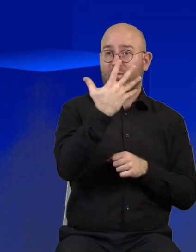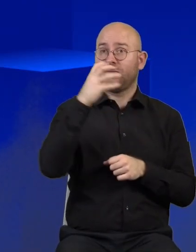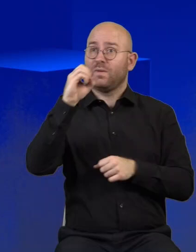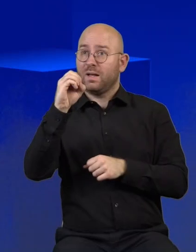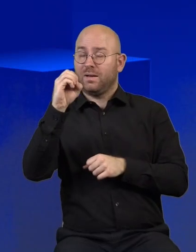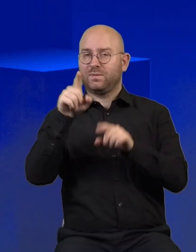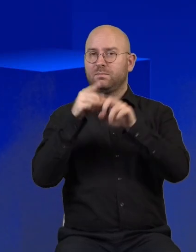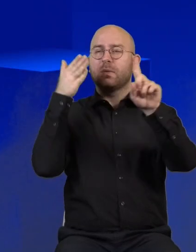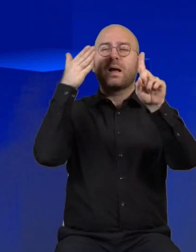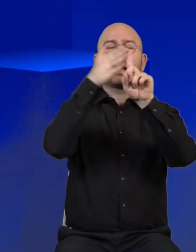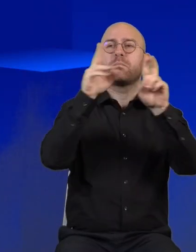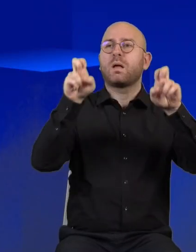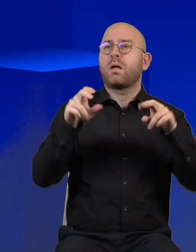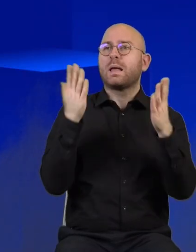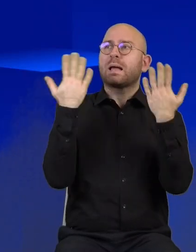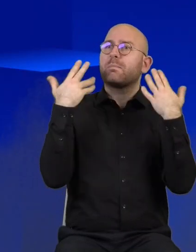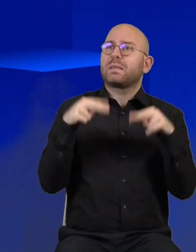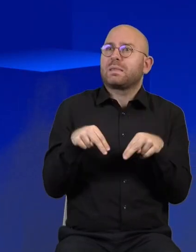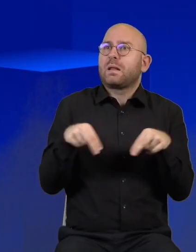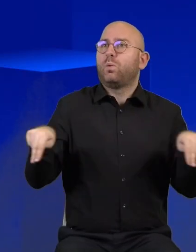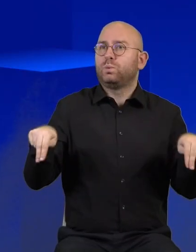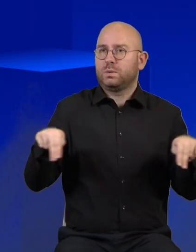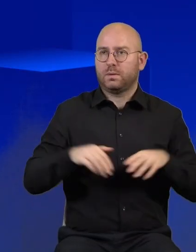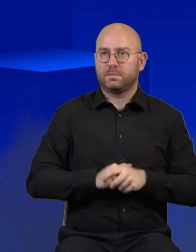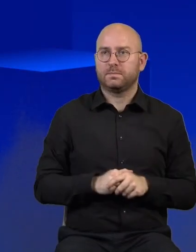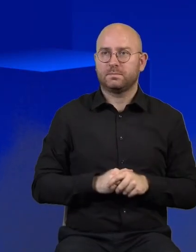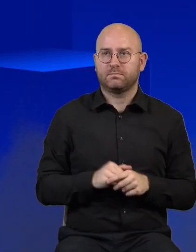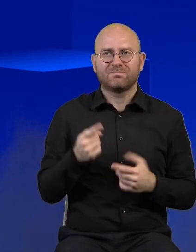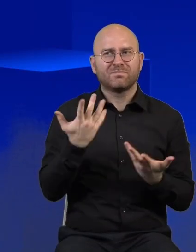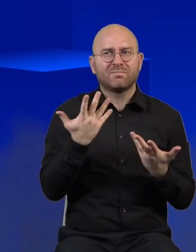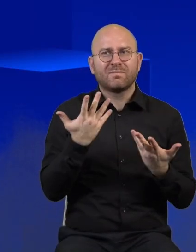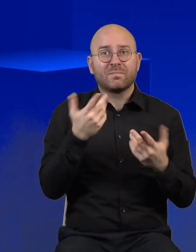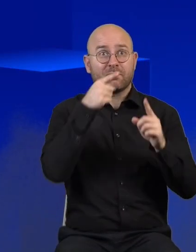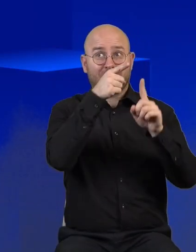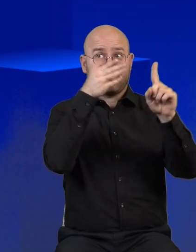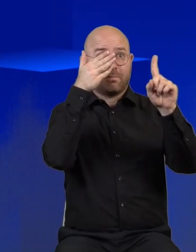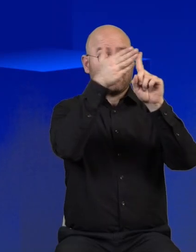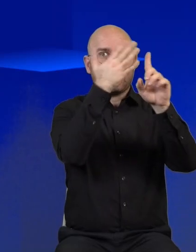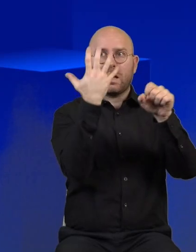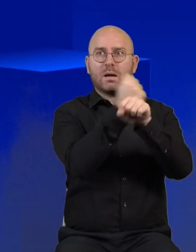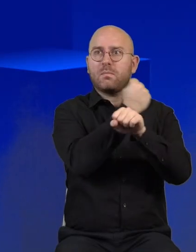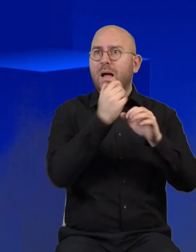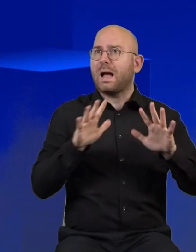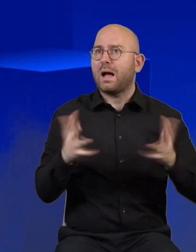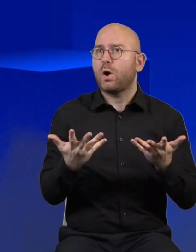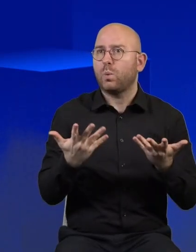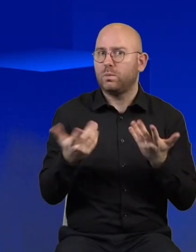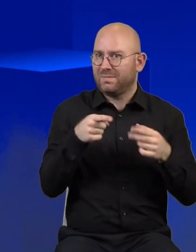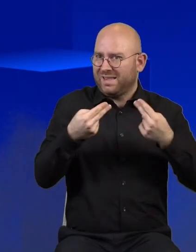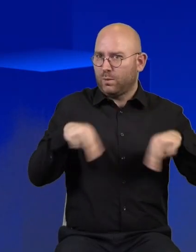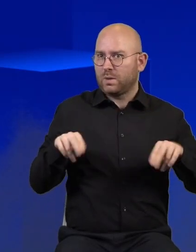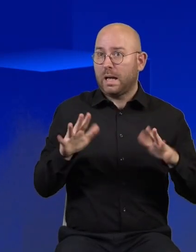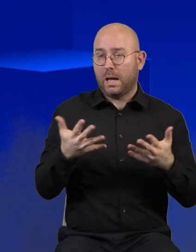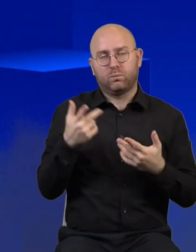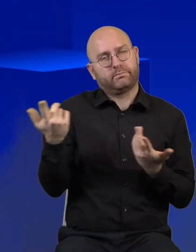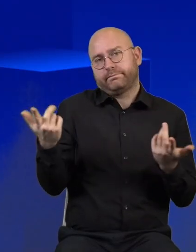how do we achieve climate neutrality? By investing in low emission